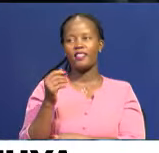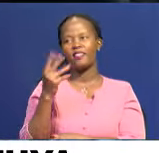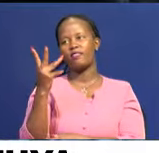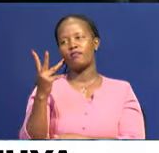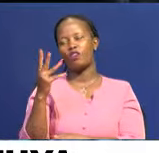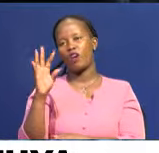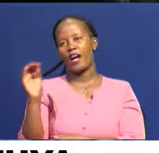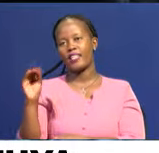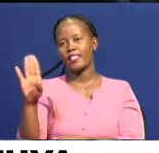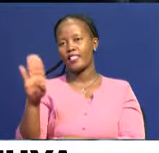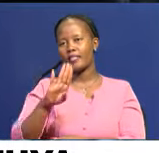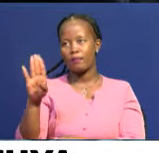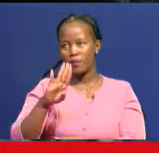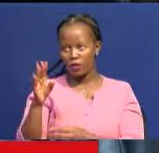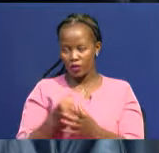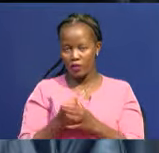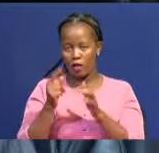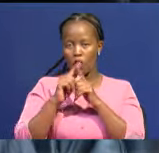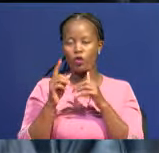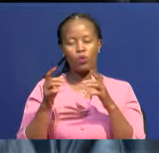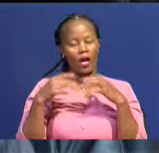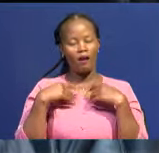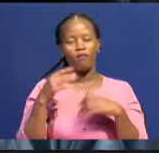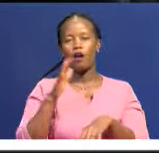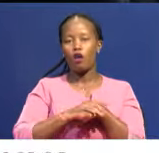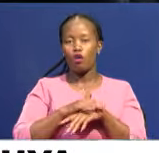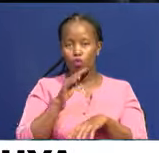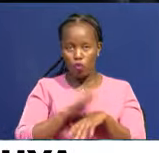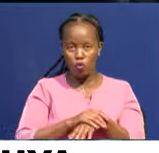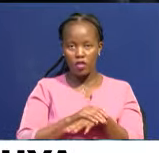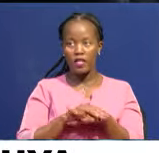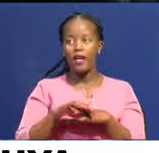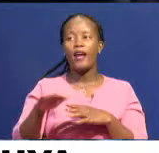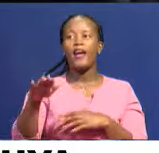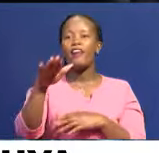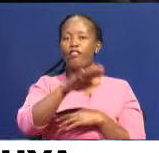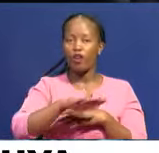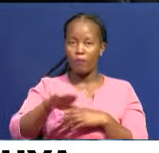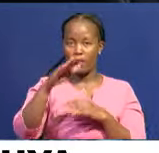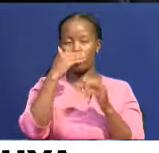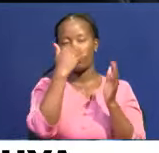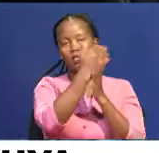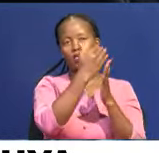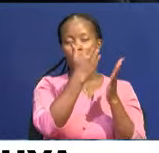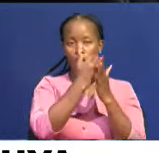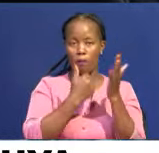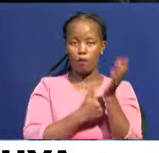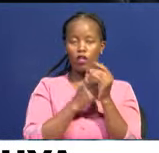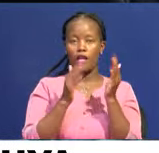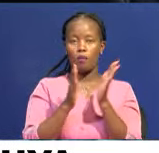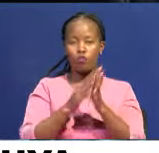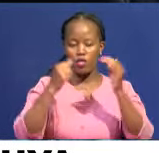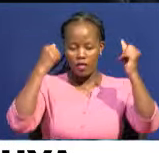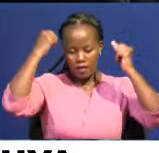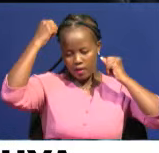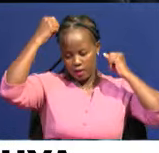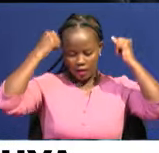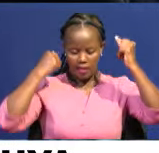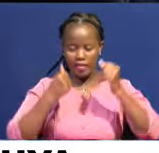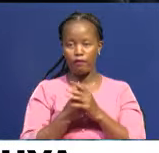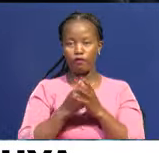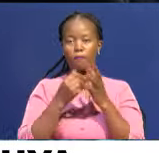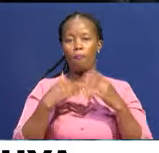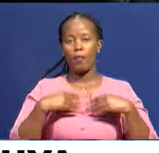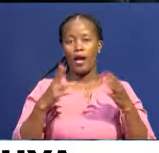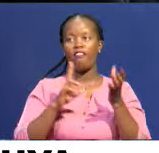said, there is a very robust environmental soldier program in KDF. You have partners there,